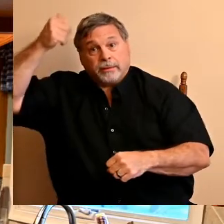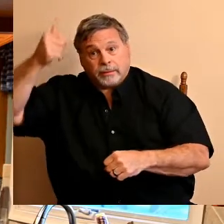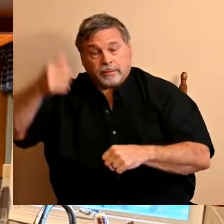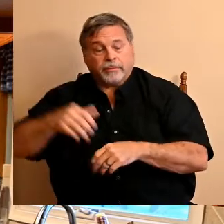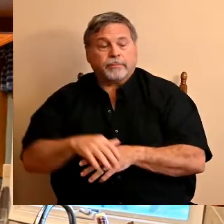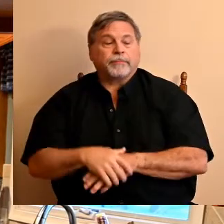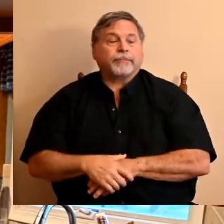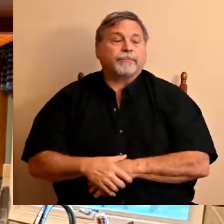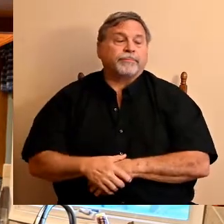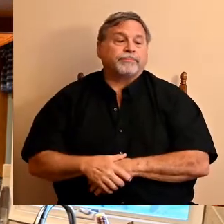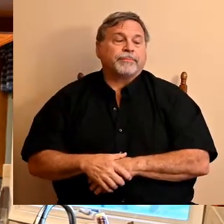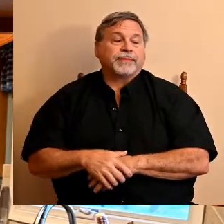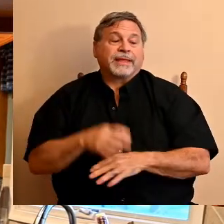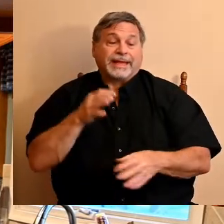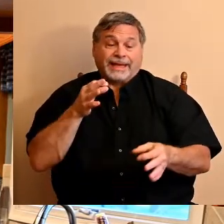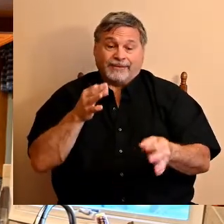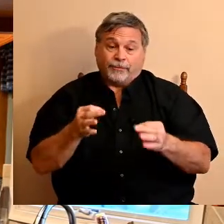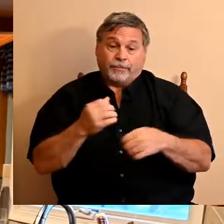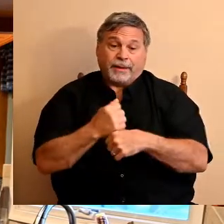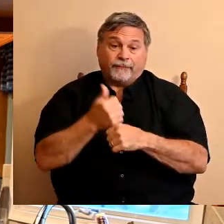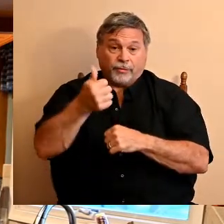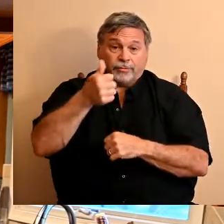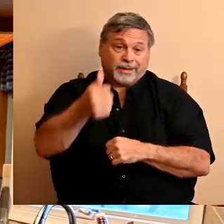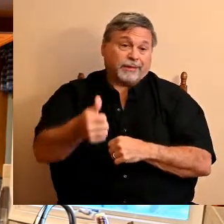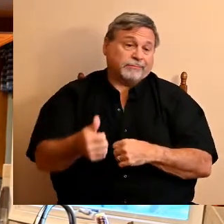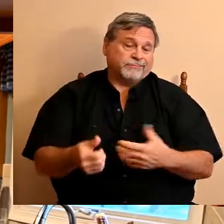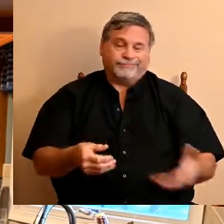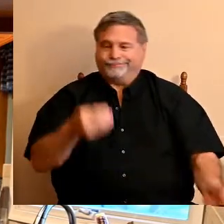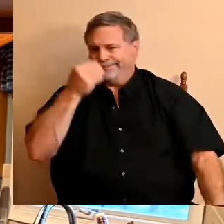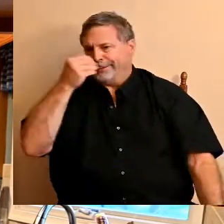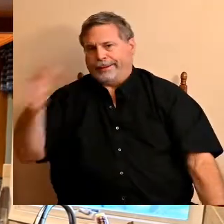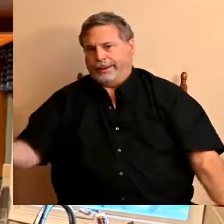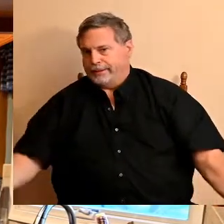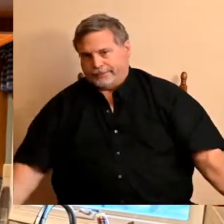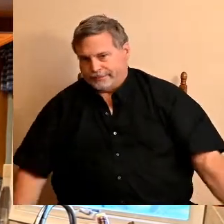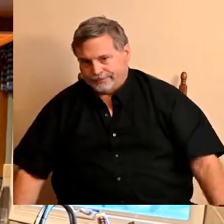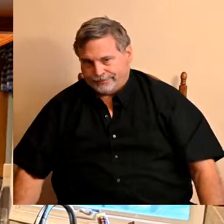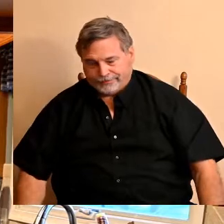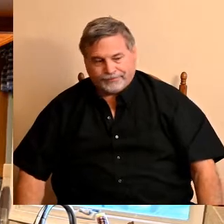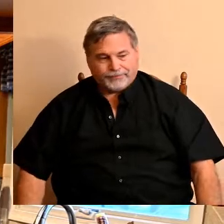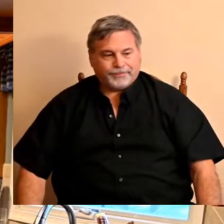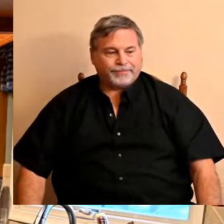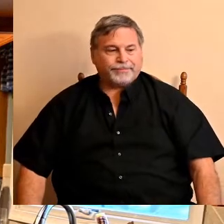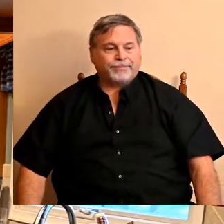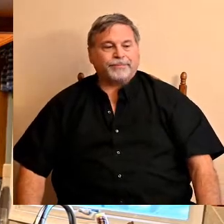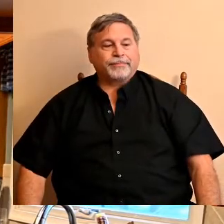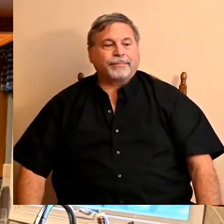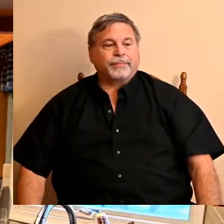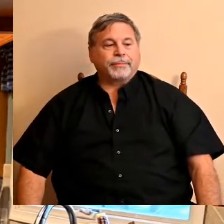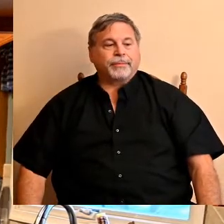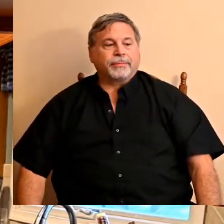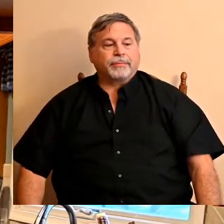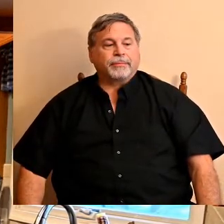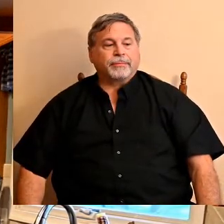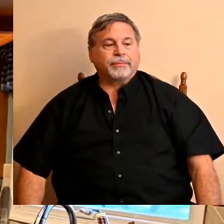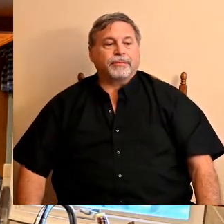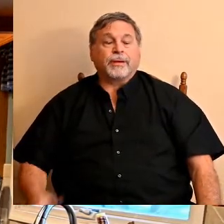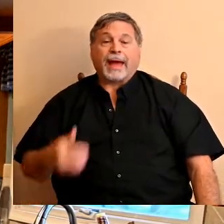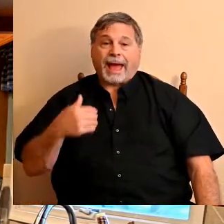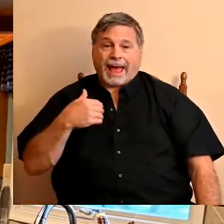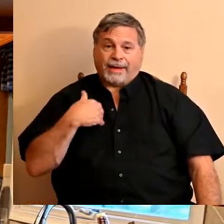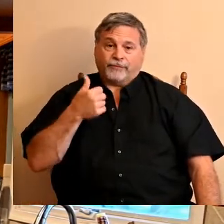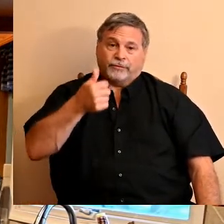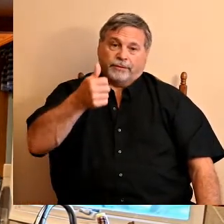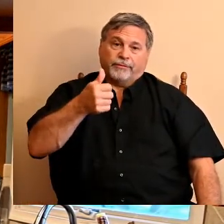If you're making them for yourselves, who cares? But you'll have yourself some really